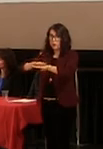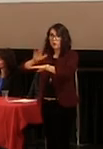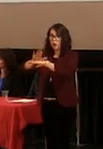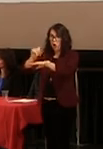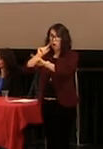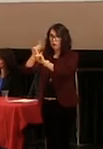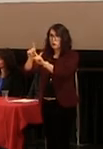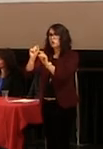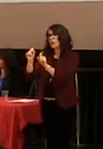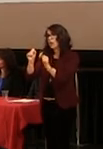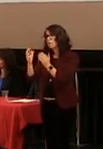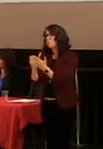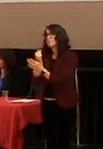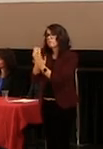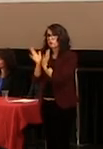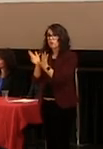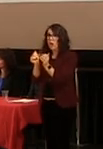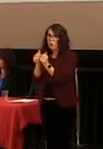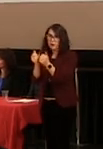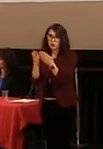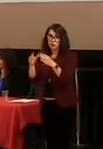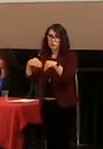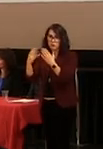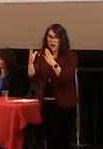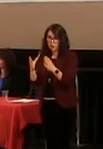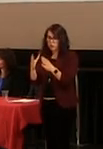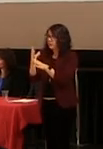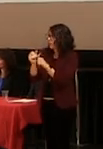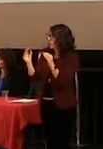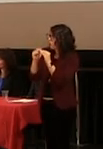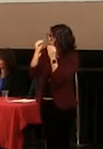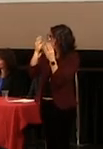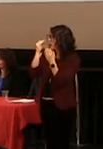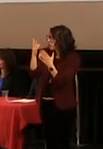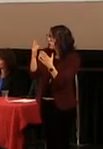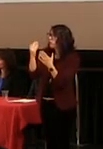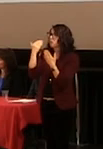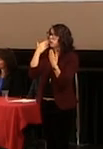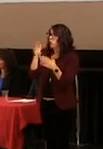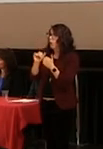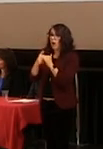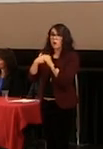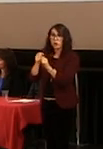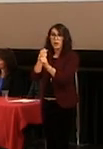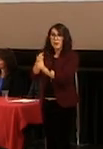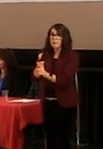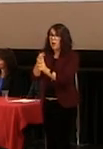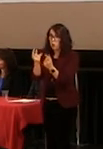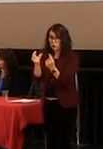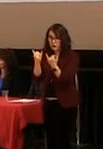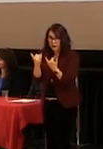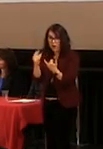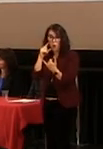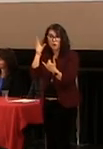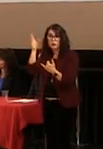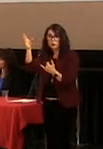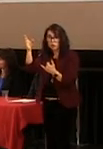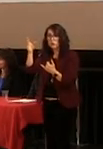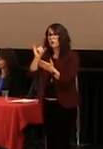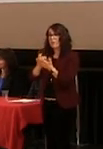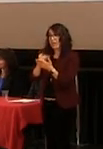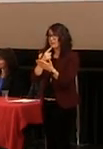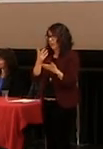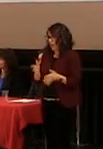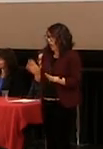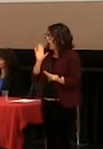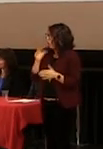our service providers. Just get some more information. You never know how it can impact what you're doing currently or in the future. So with that being said, I'll go